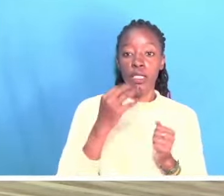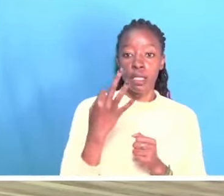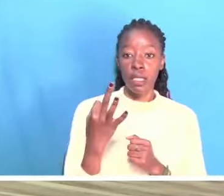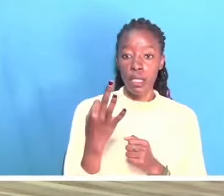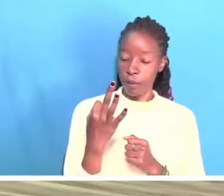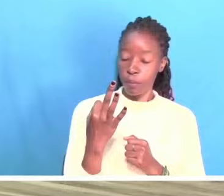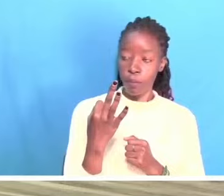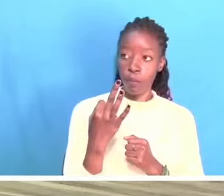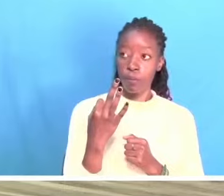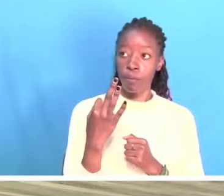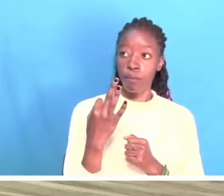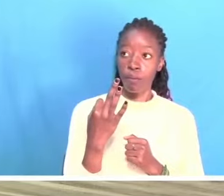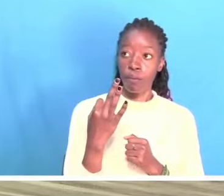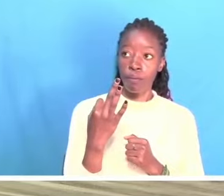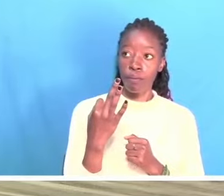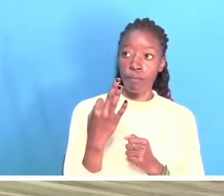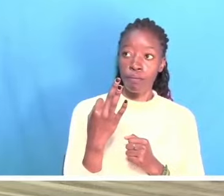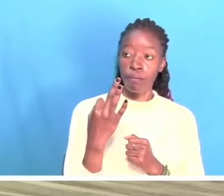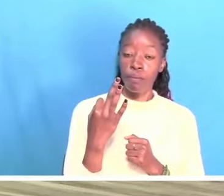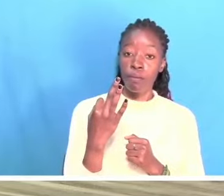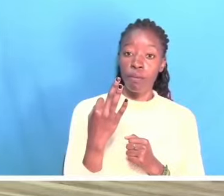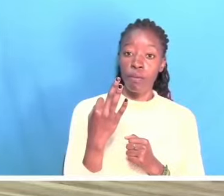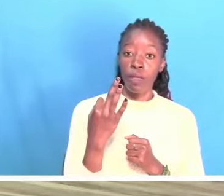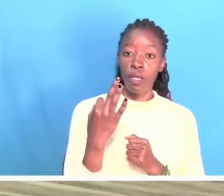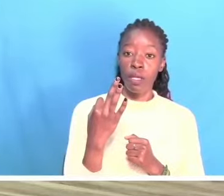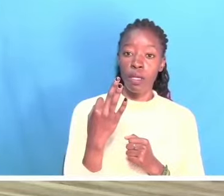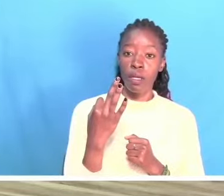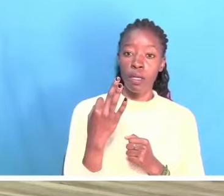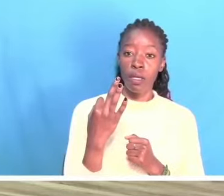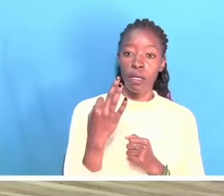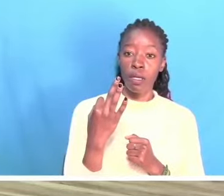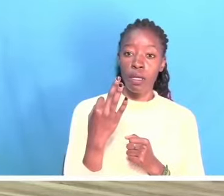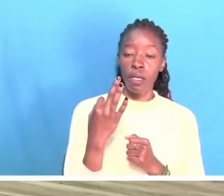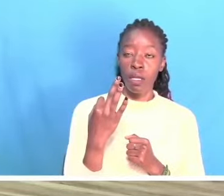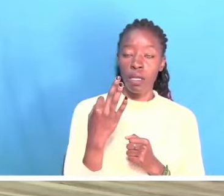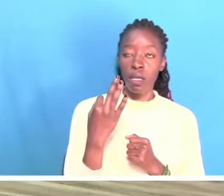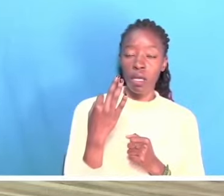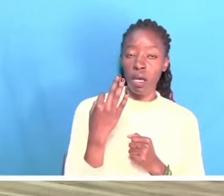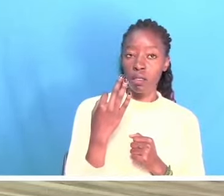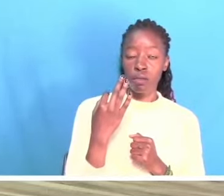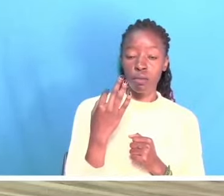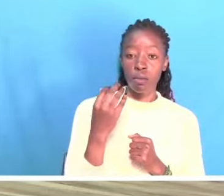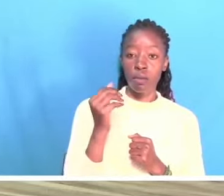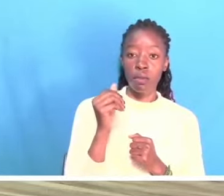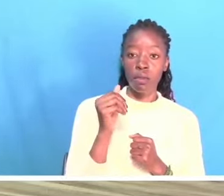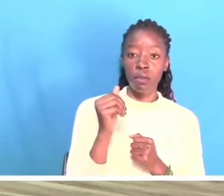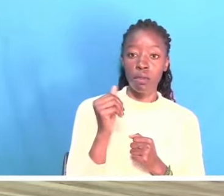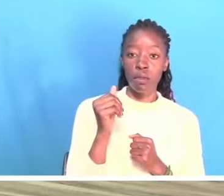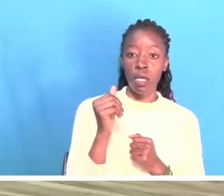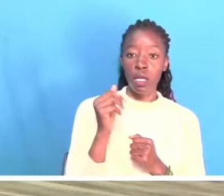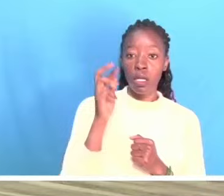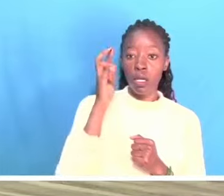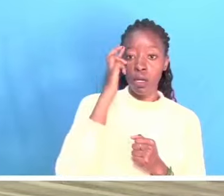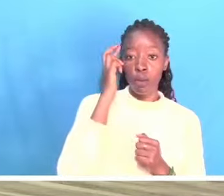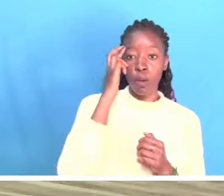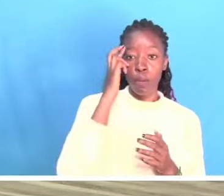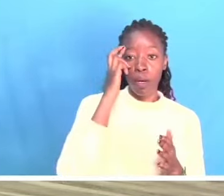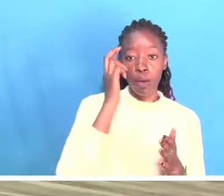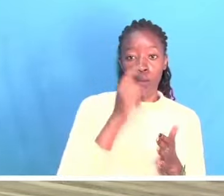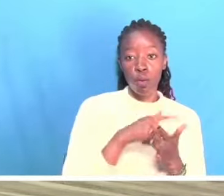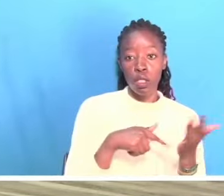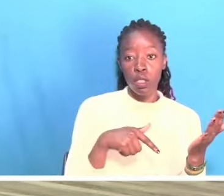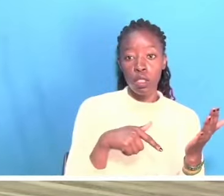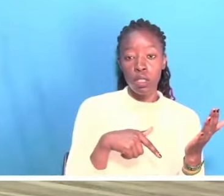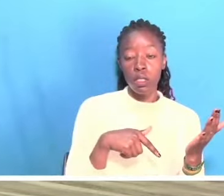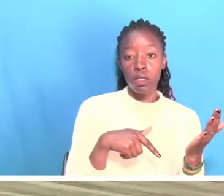judgment seat, they assume the judgment seat over others. But remember, that did not